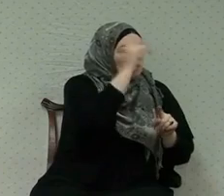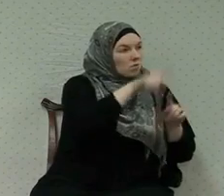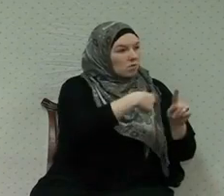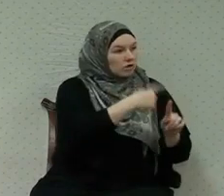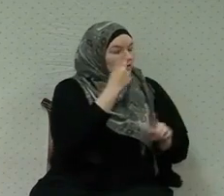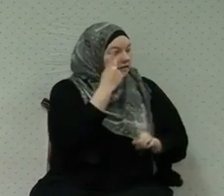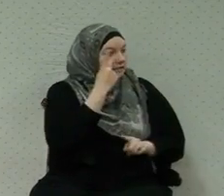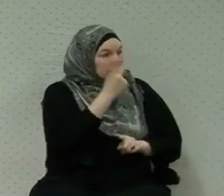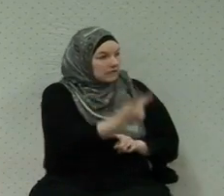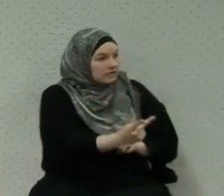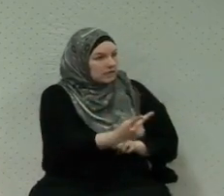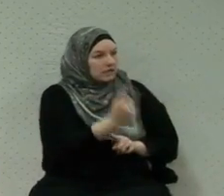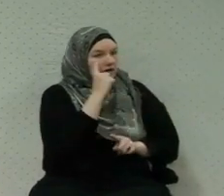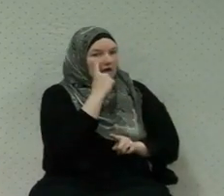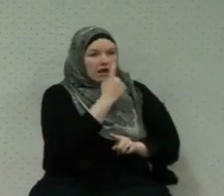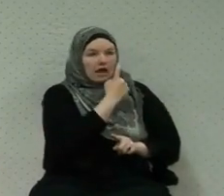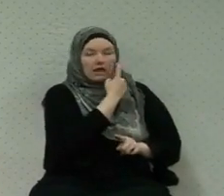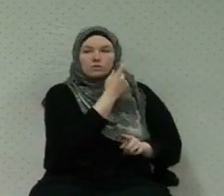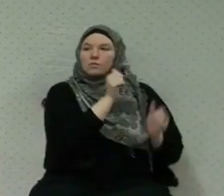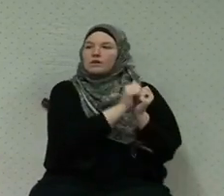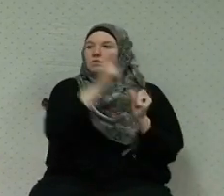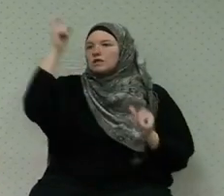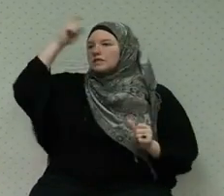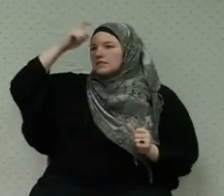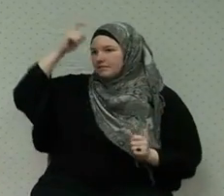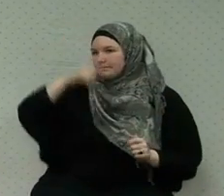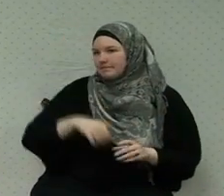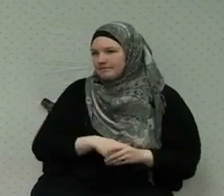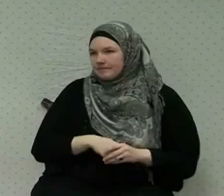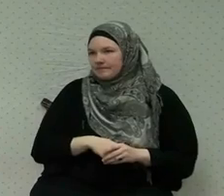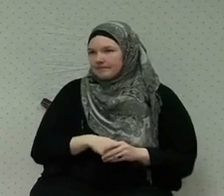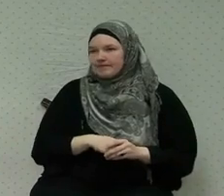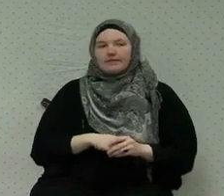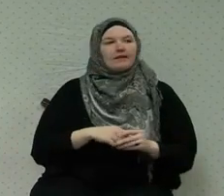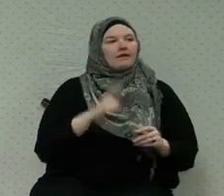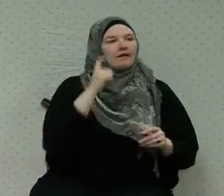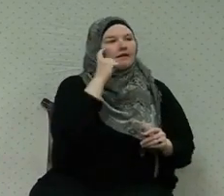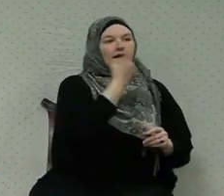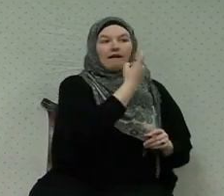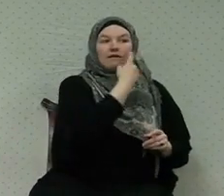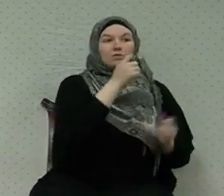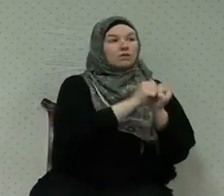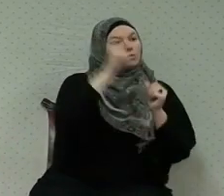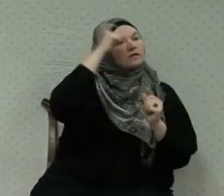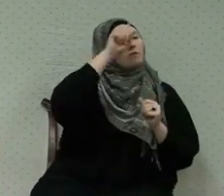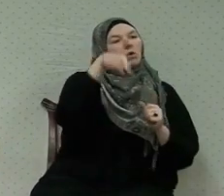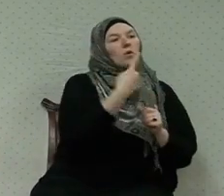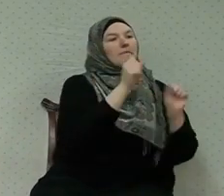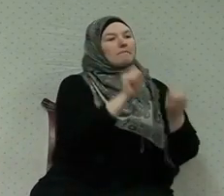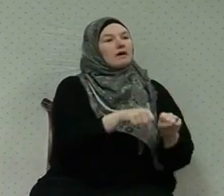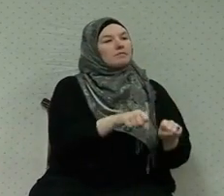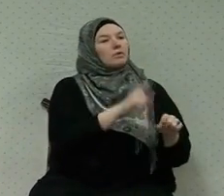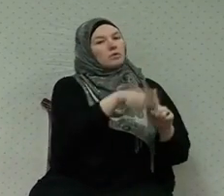things with the eyes of wisdom inside you, and that is only possible when you look at